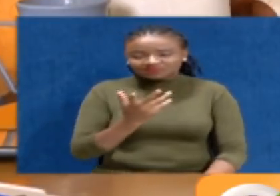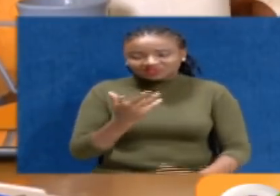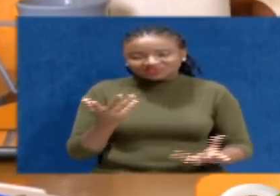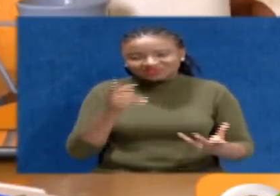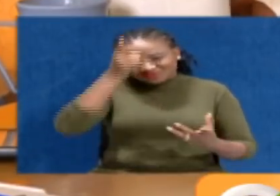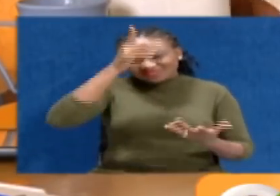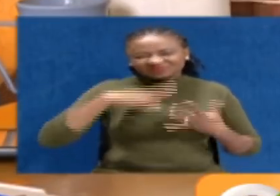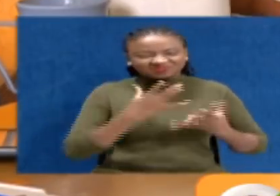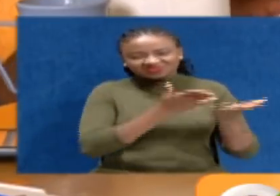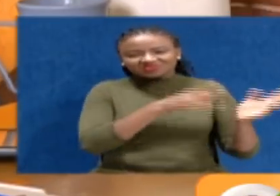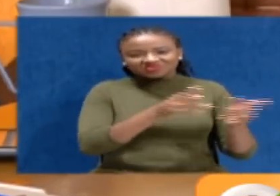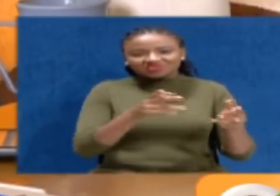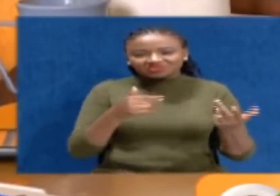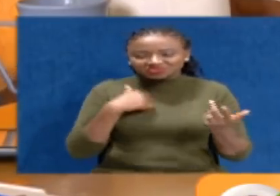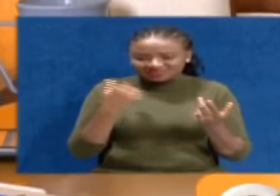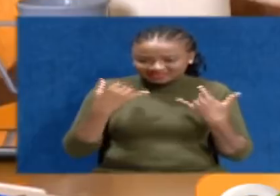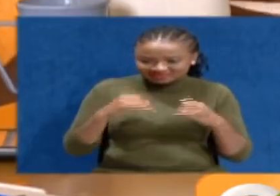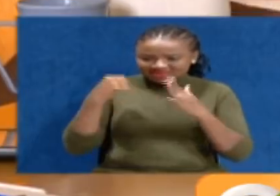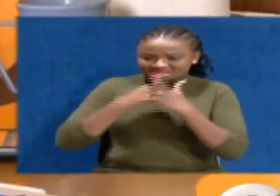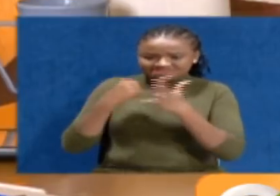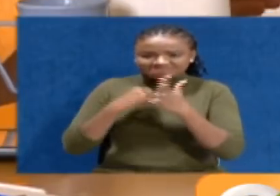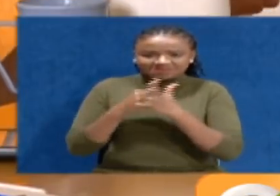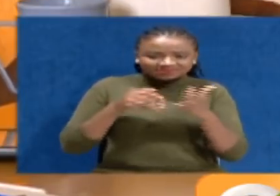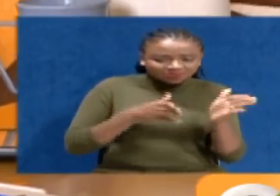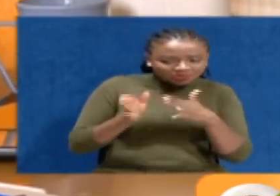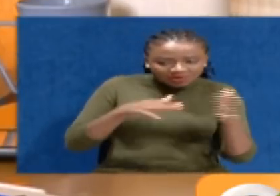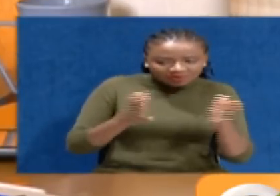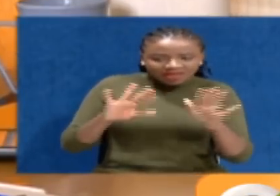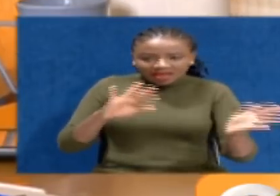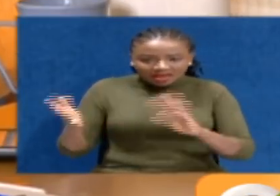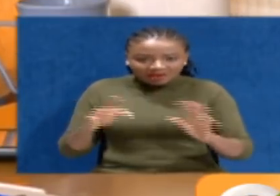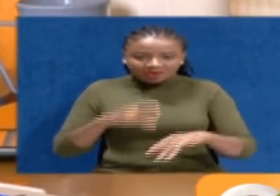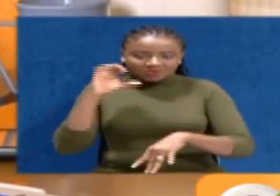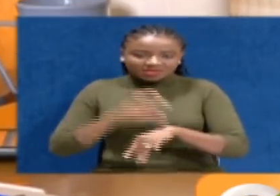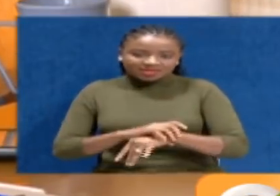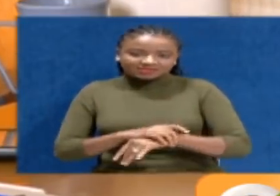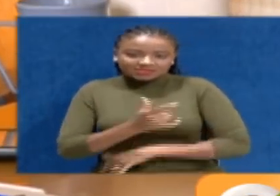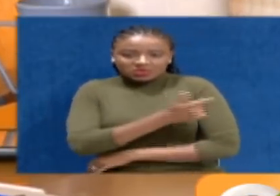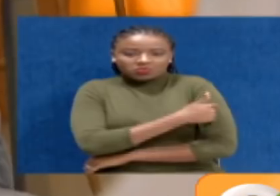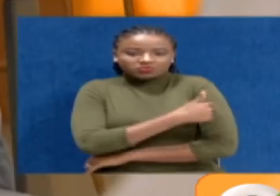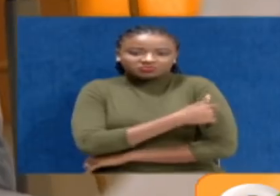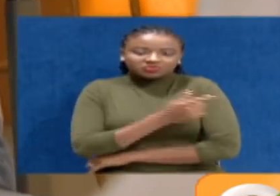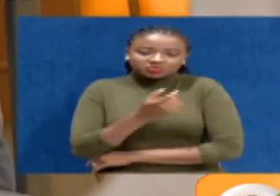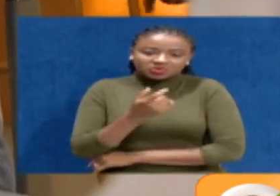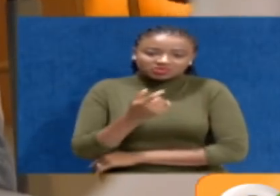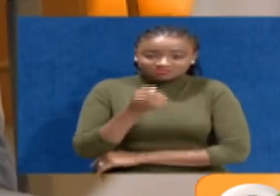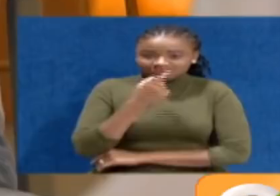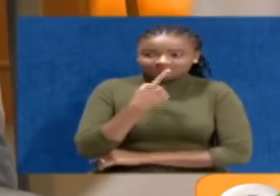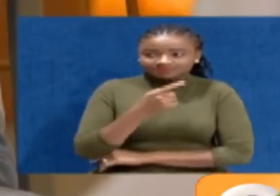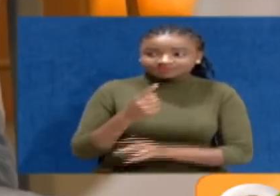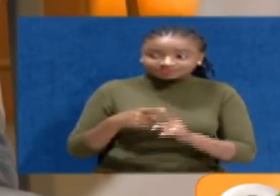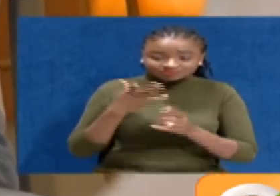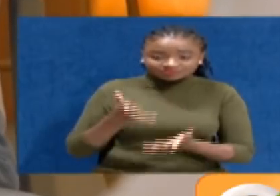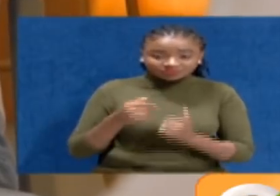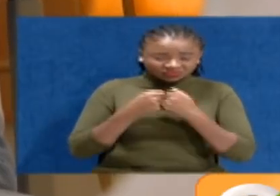had to do my own means and find a way of getting to referral hospital. Despite his